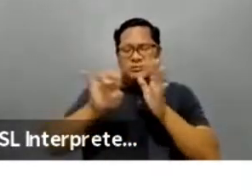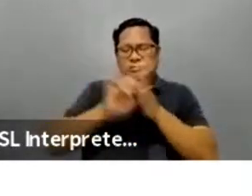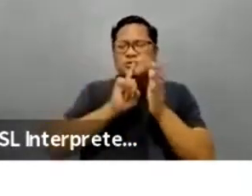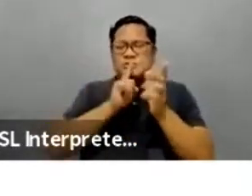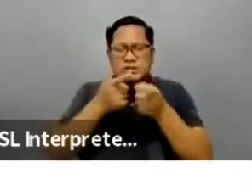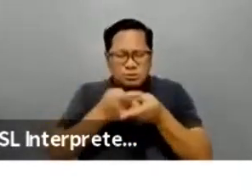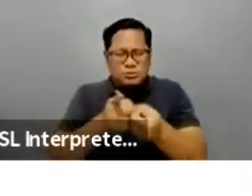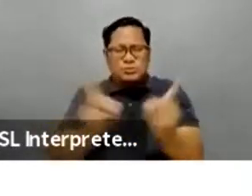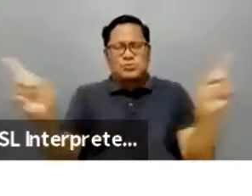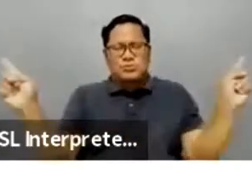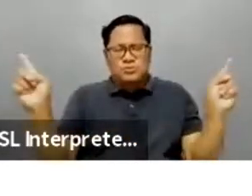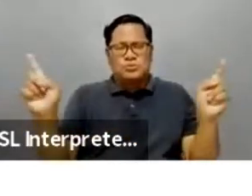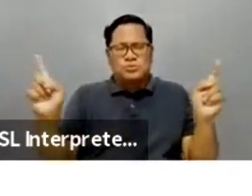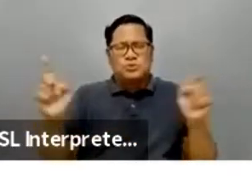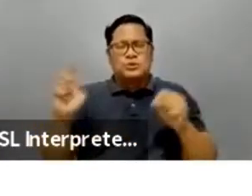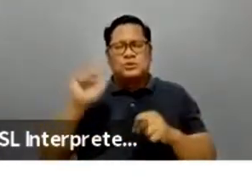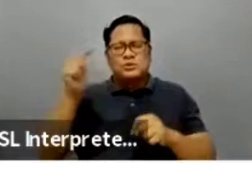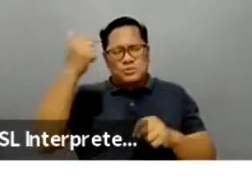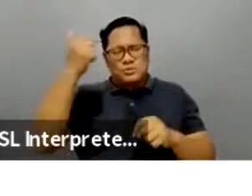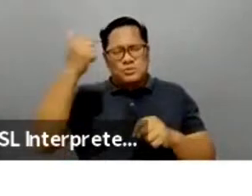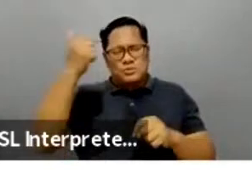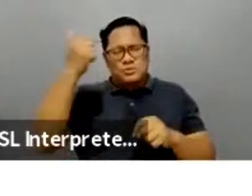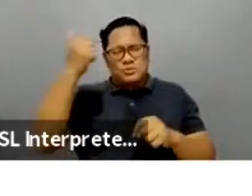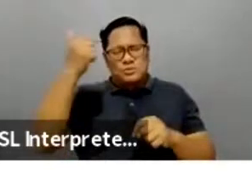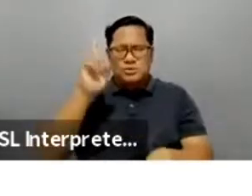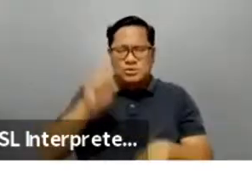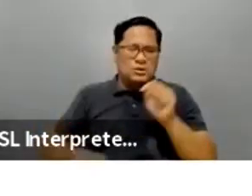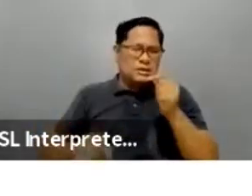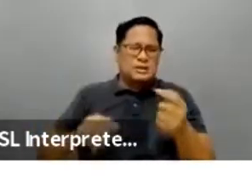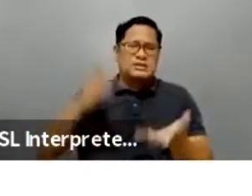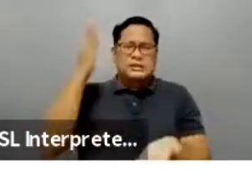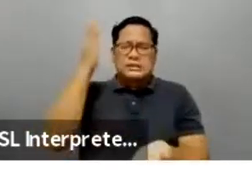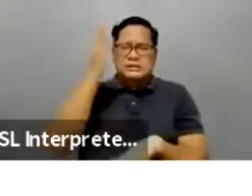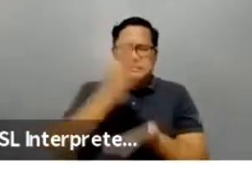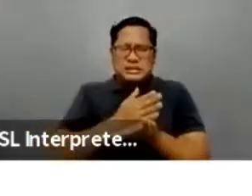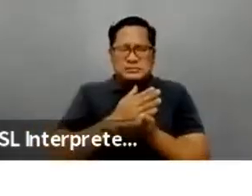before, you can't just abolish things.